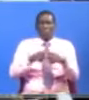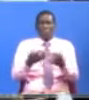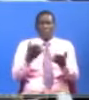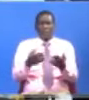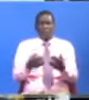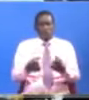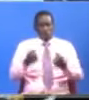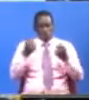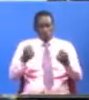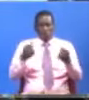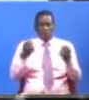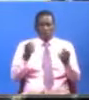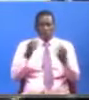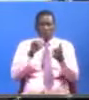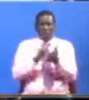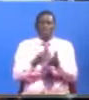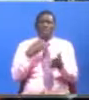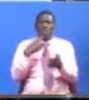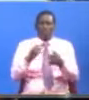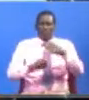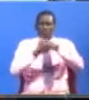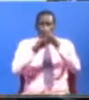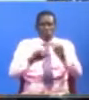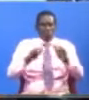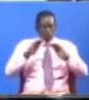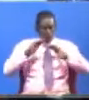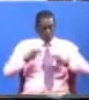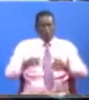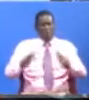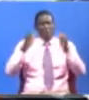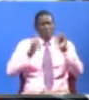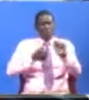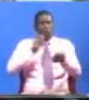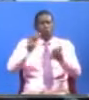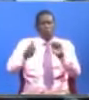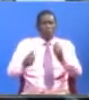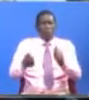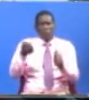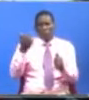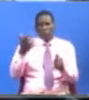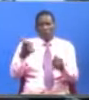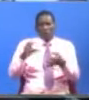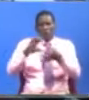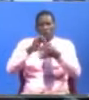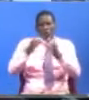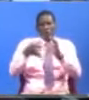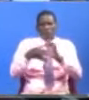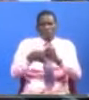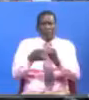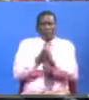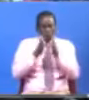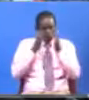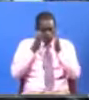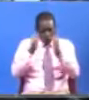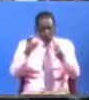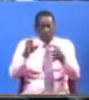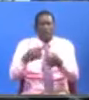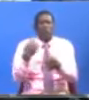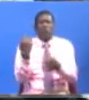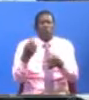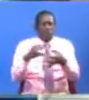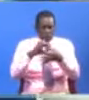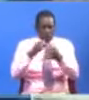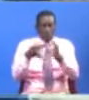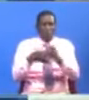he remains buoyant that his fans should remain calm, because the big race is definitely going to be at the Olympics, and his focus is